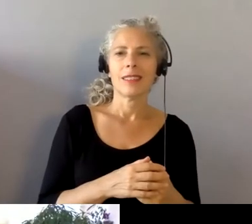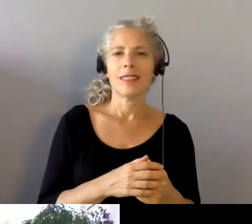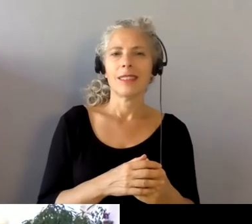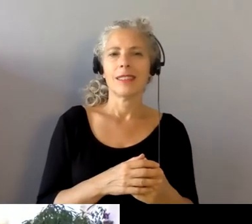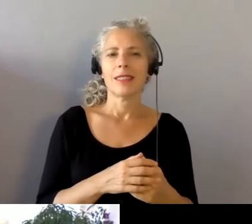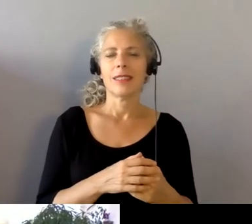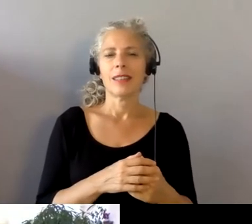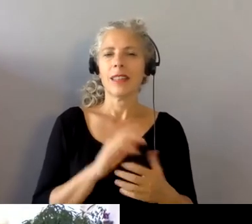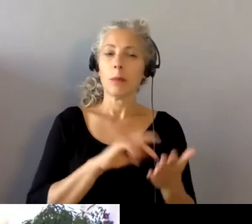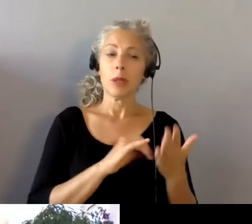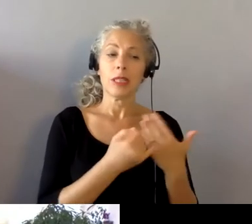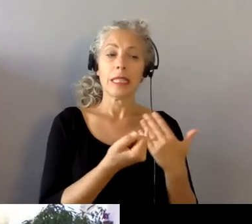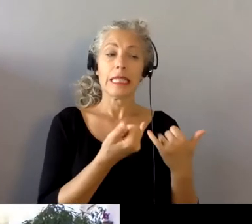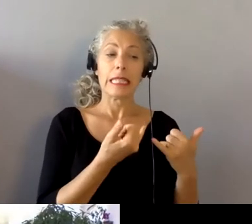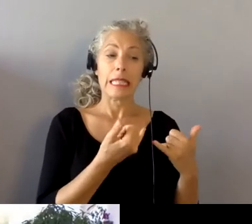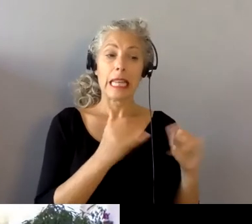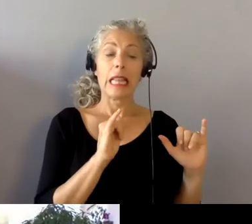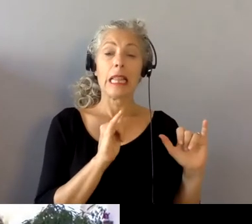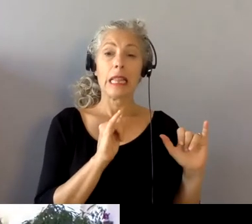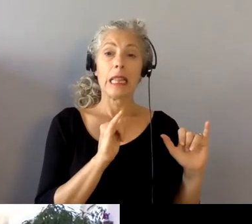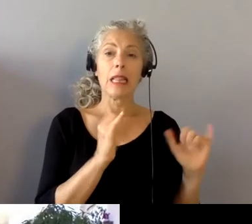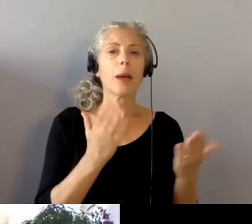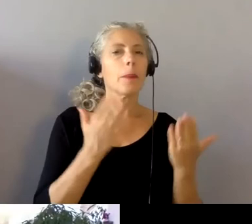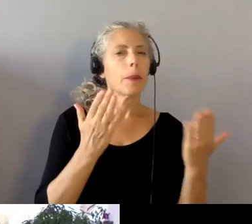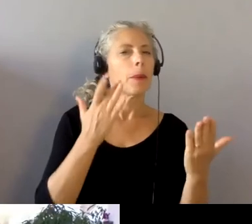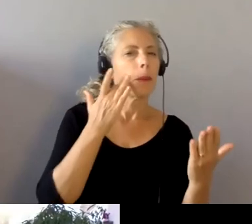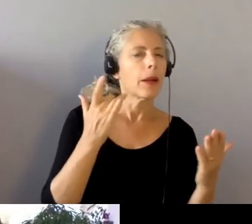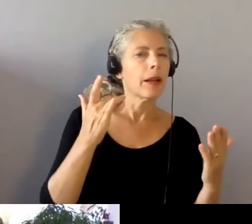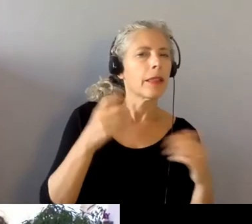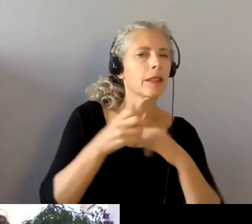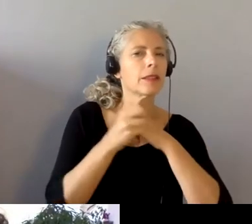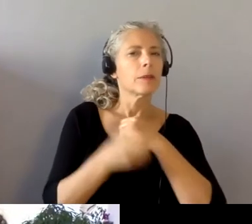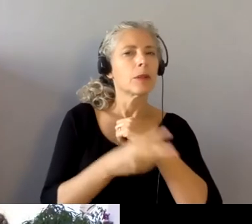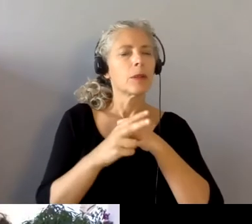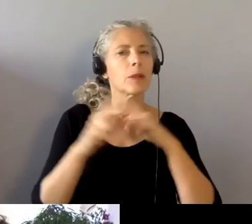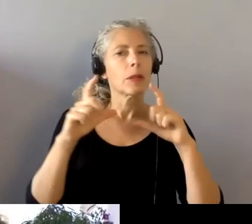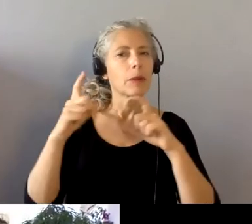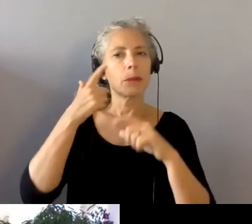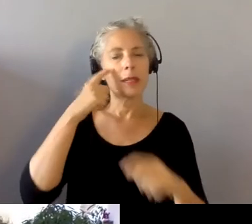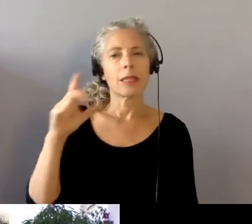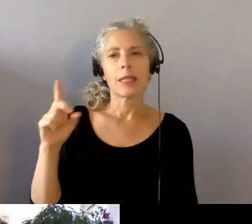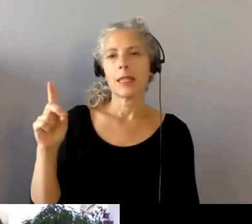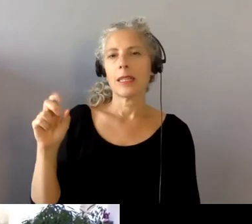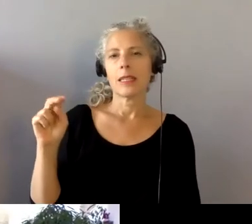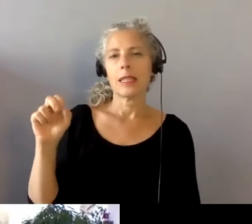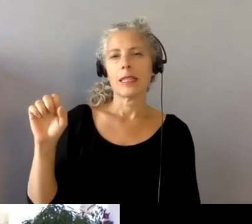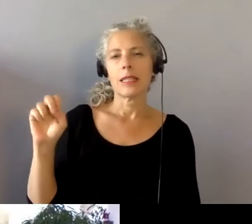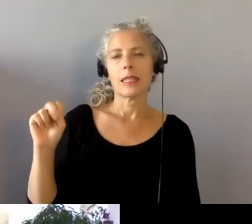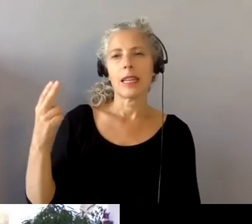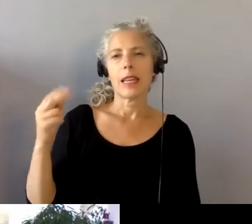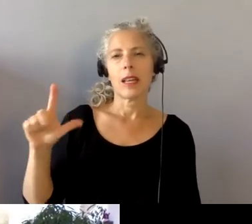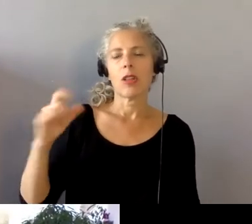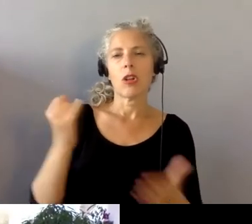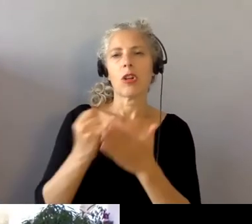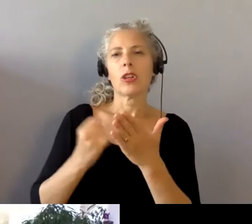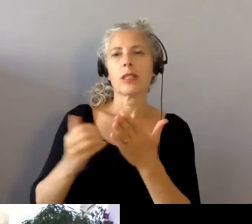way that that project still resonates, and I bring that up because we're in Denison Hill, artist collective and